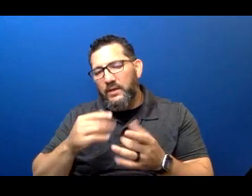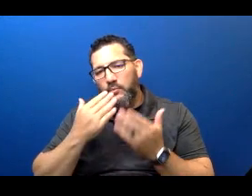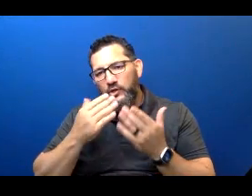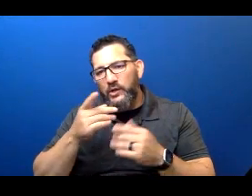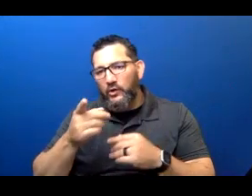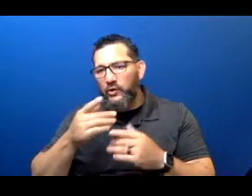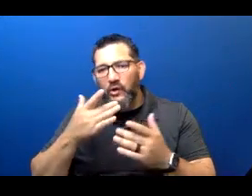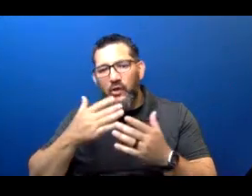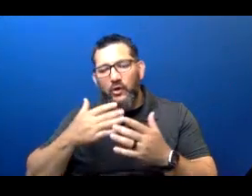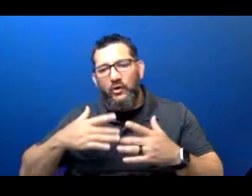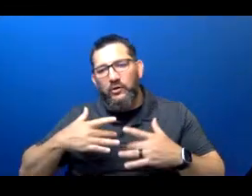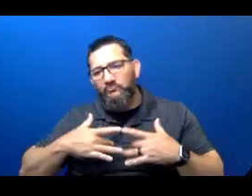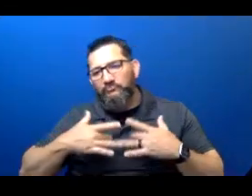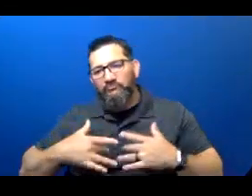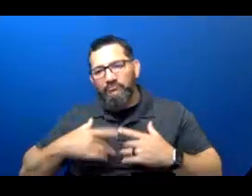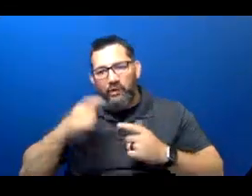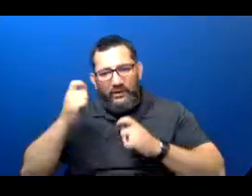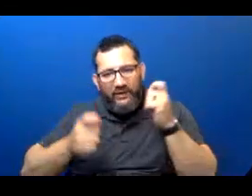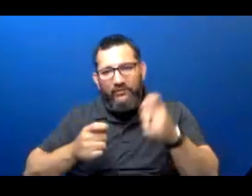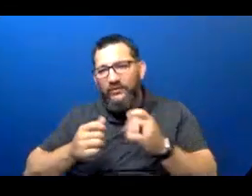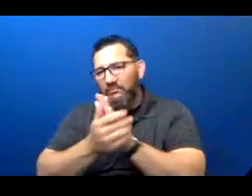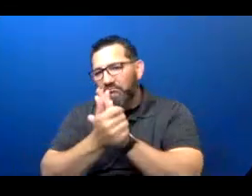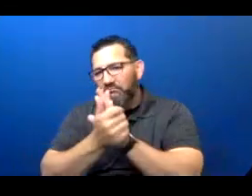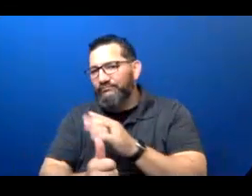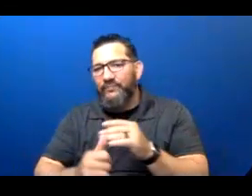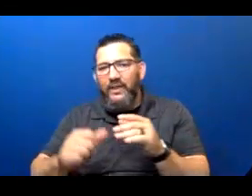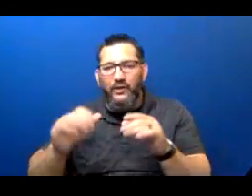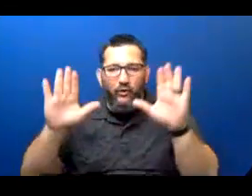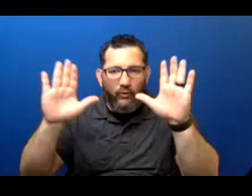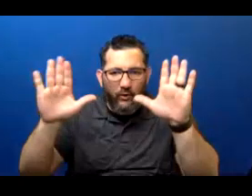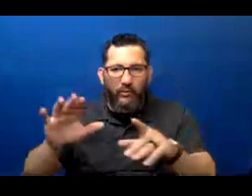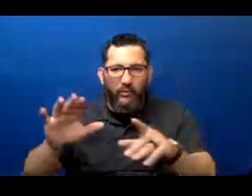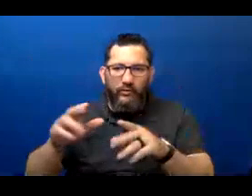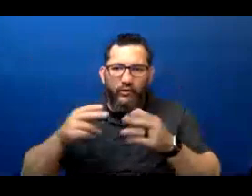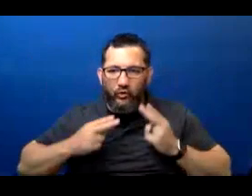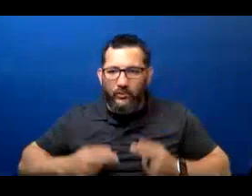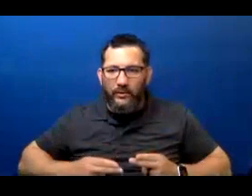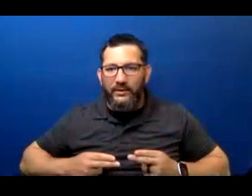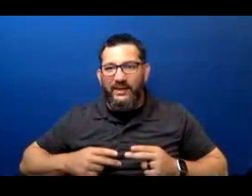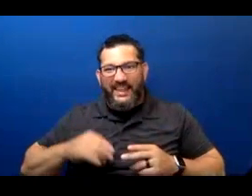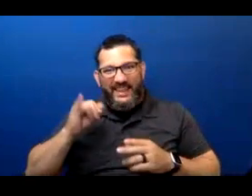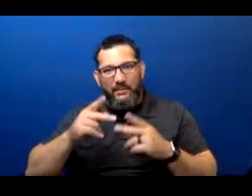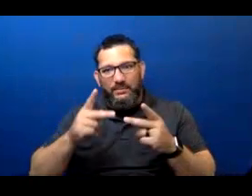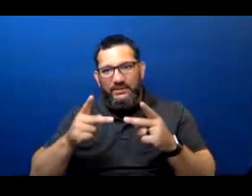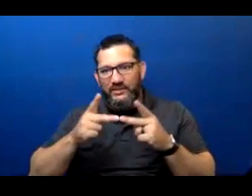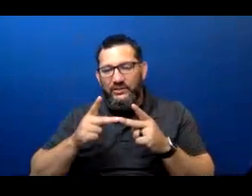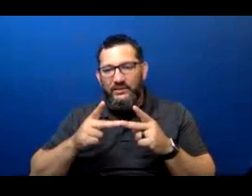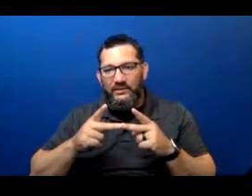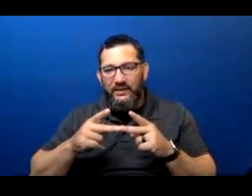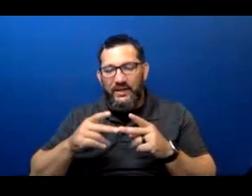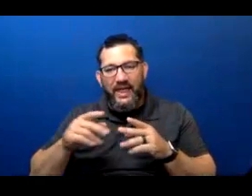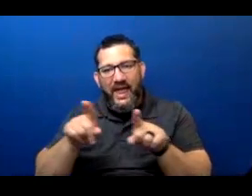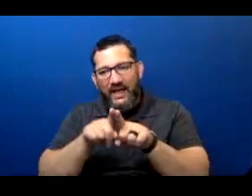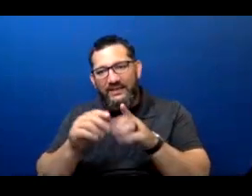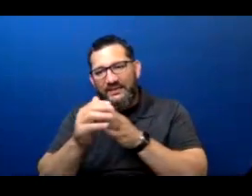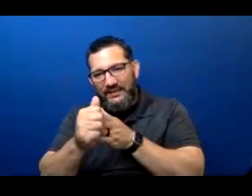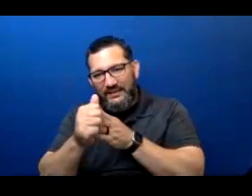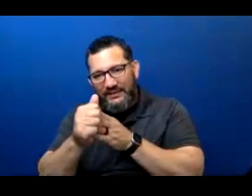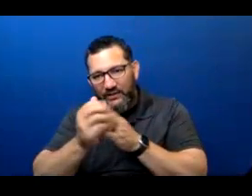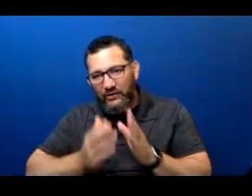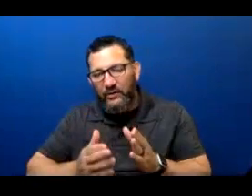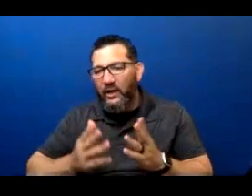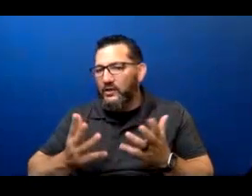the incredible human being that she is in this position as this leader. And I